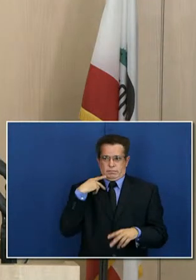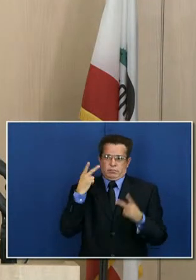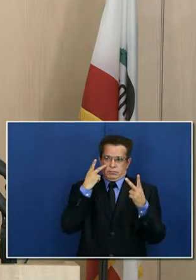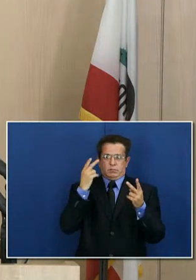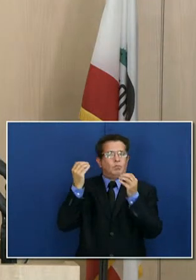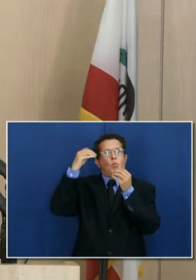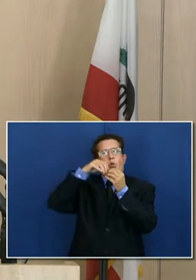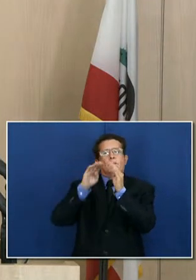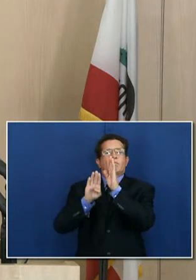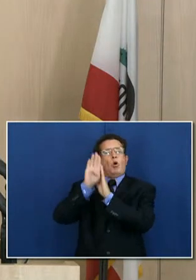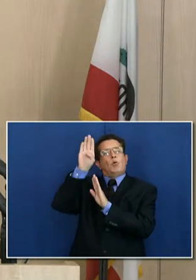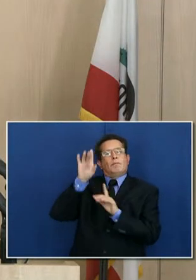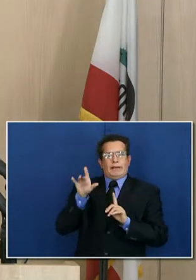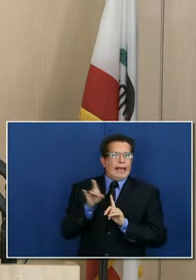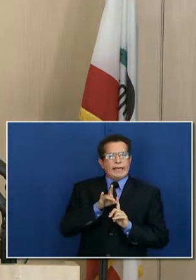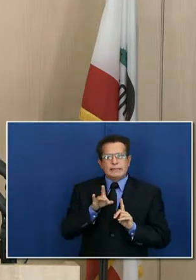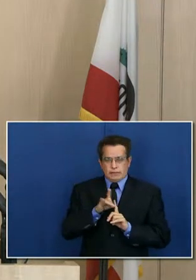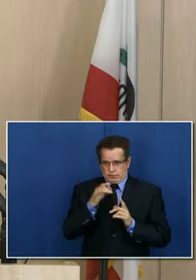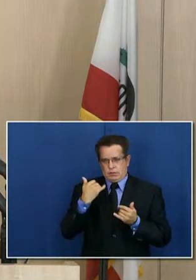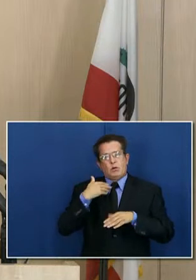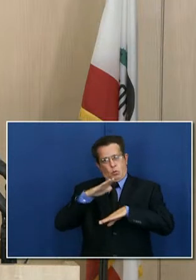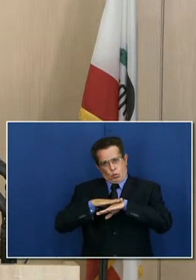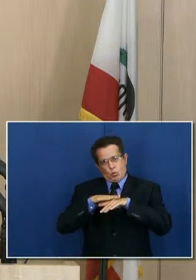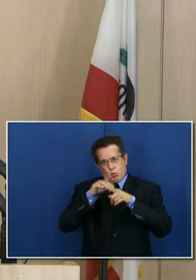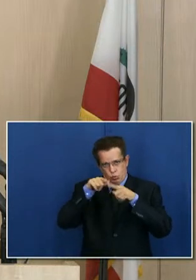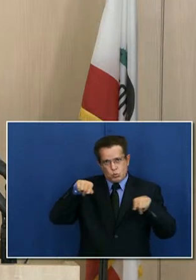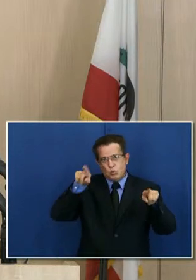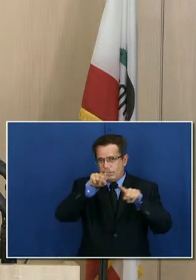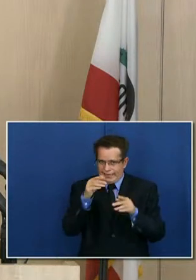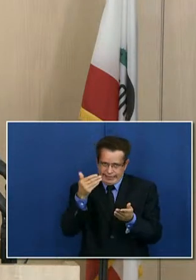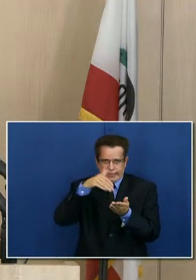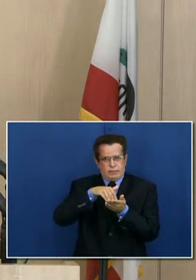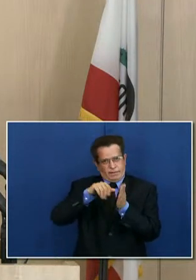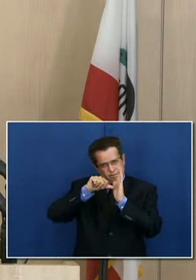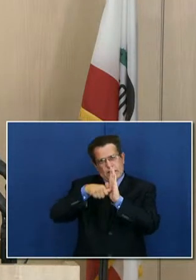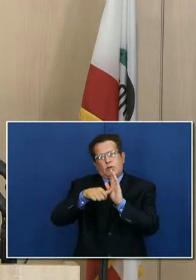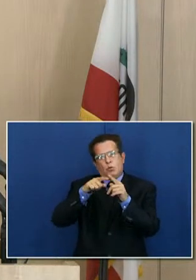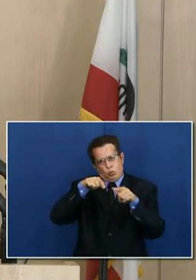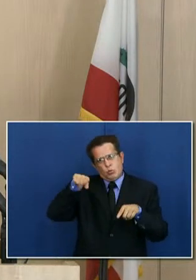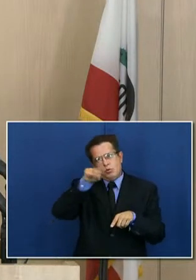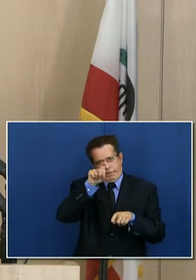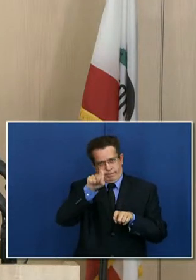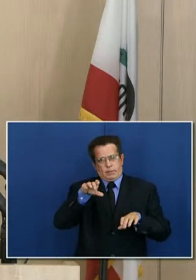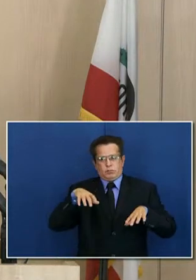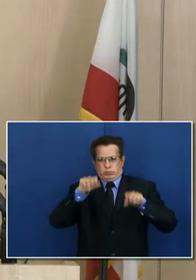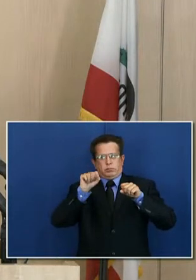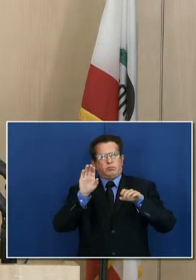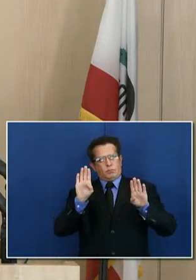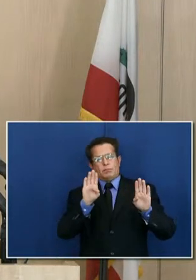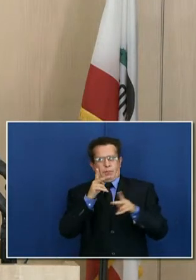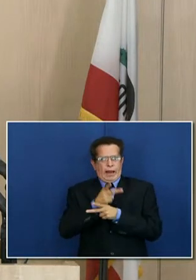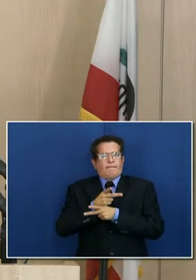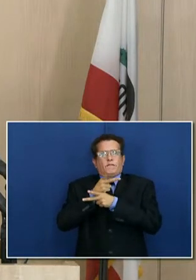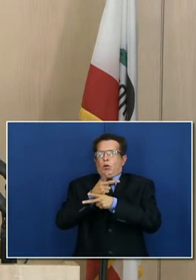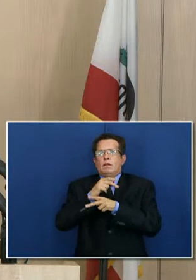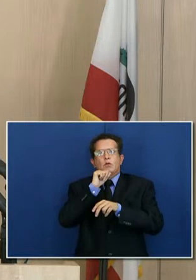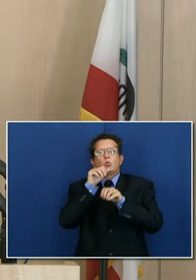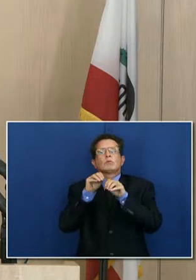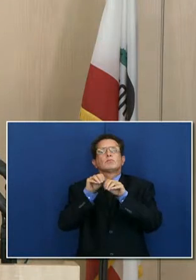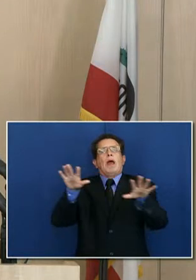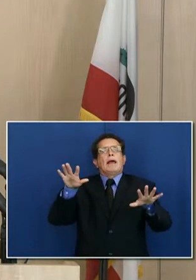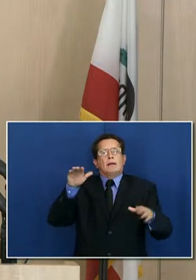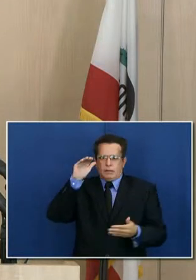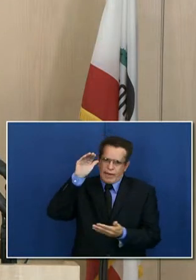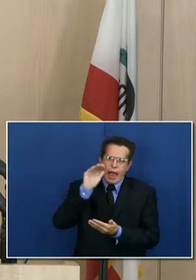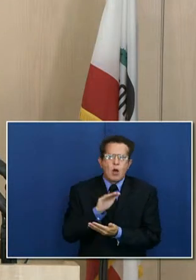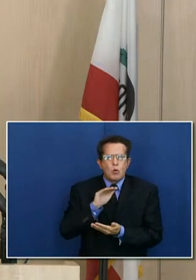cases. We want to reiterate that point today. We have to take action to slow the spread. We have to get those case counts moving